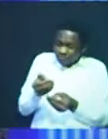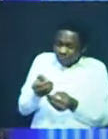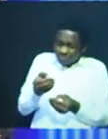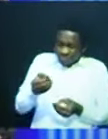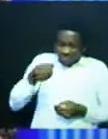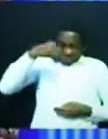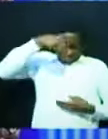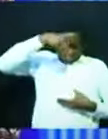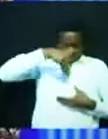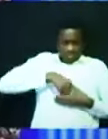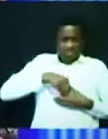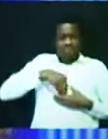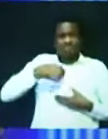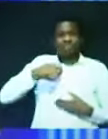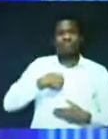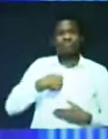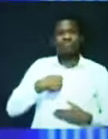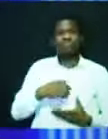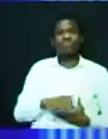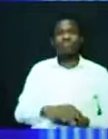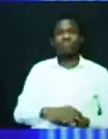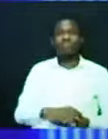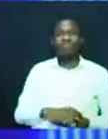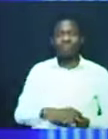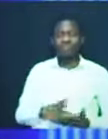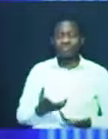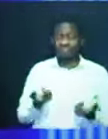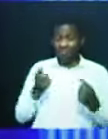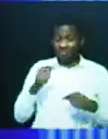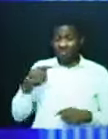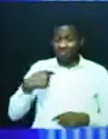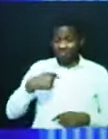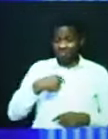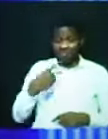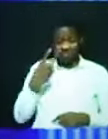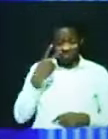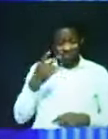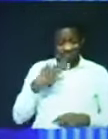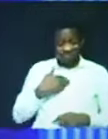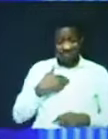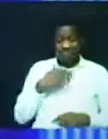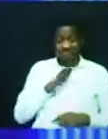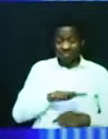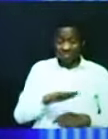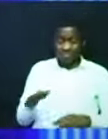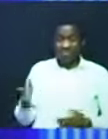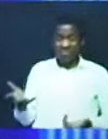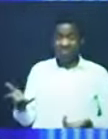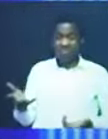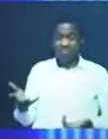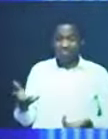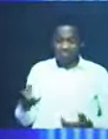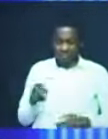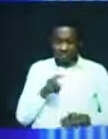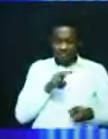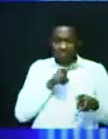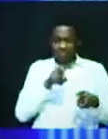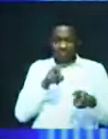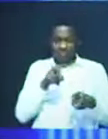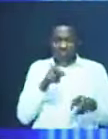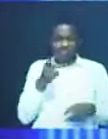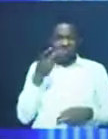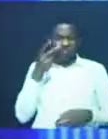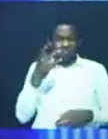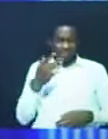you. You see, when I see my children, nobody tells me that I see myself in